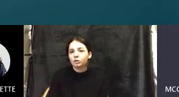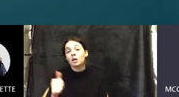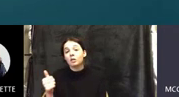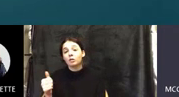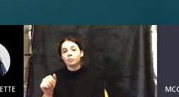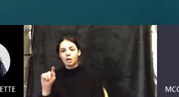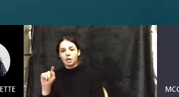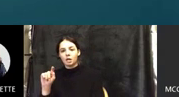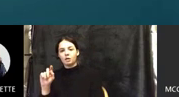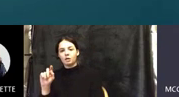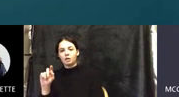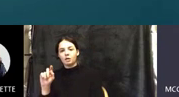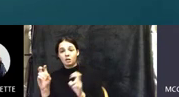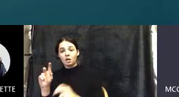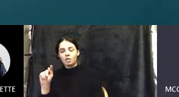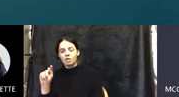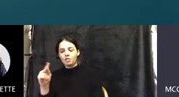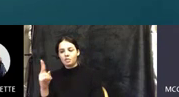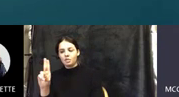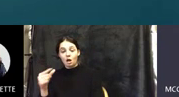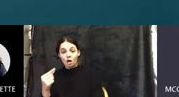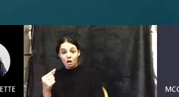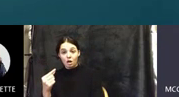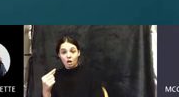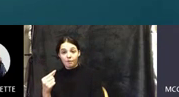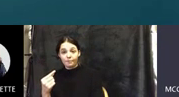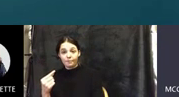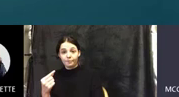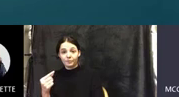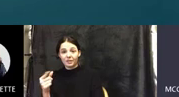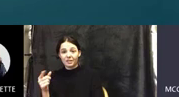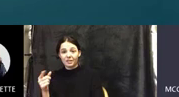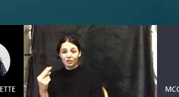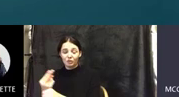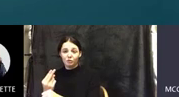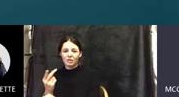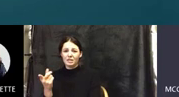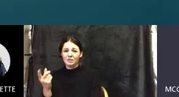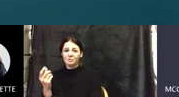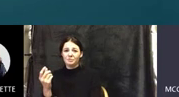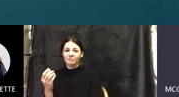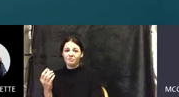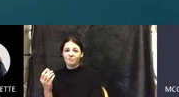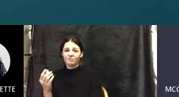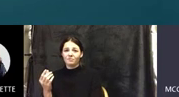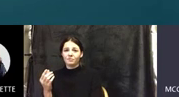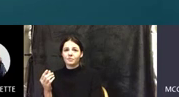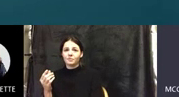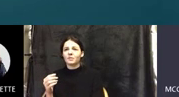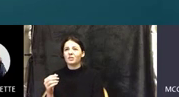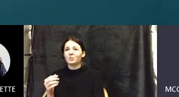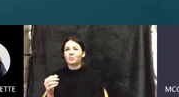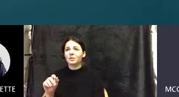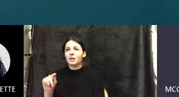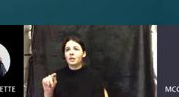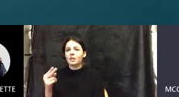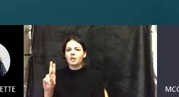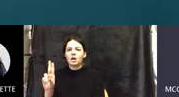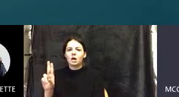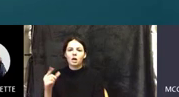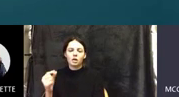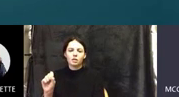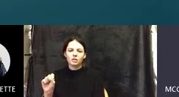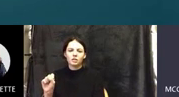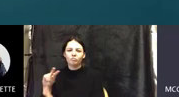that's used, that's pretty powerful, and how thugs are portrayed. We've got lone wolf